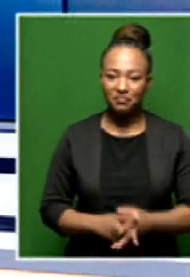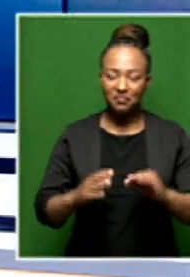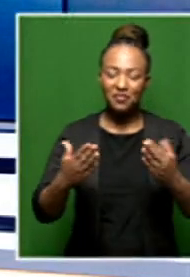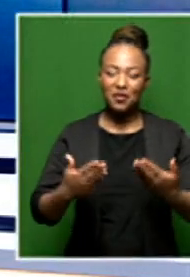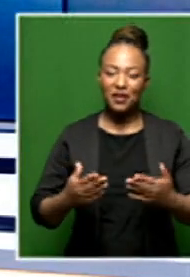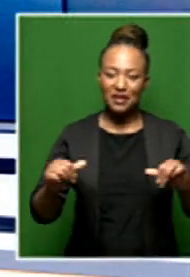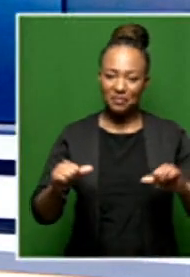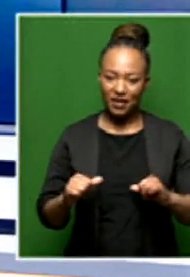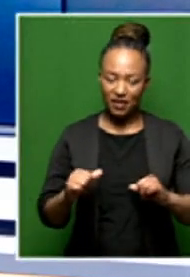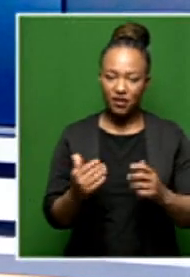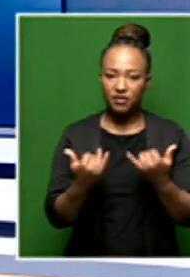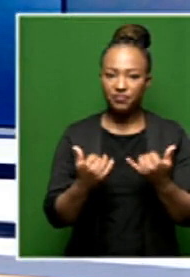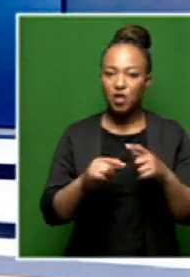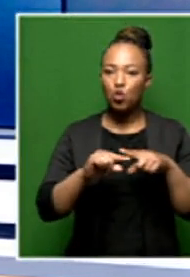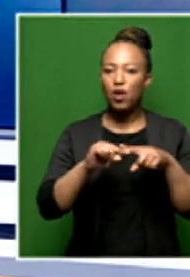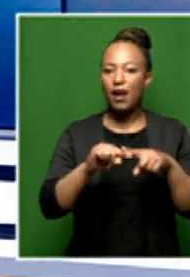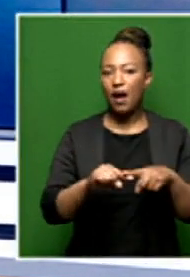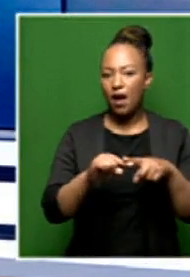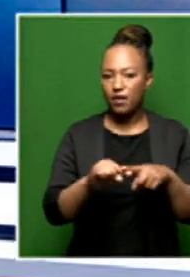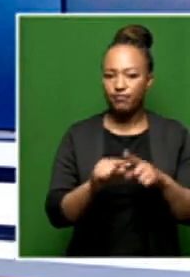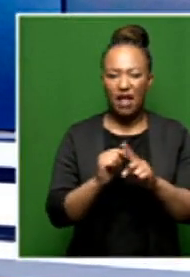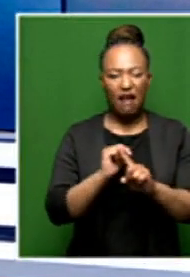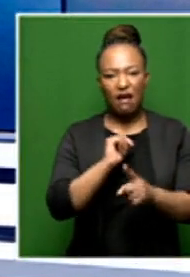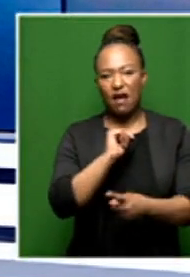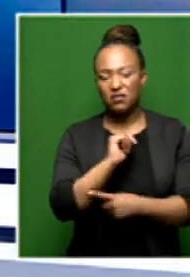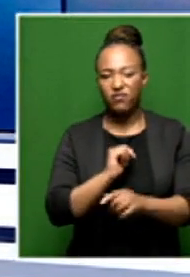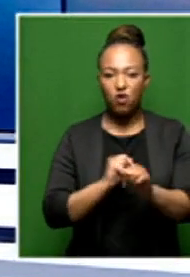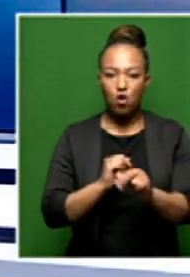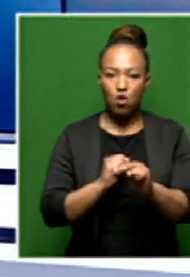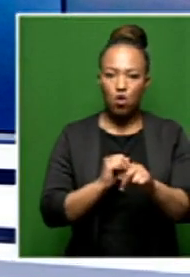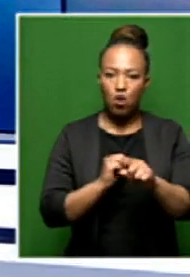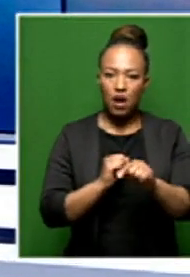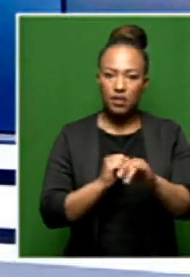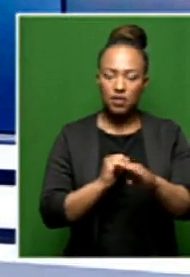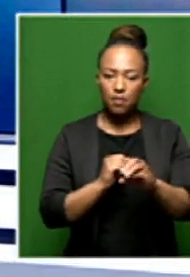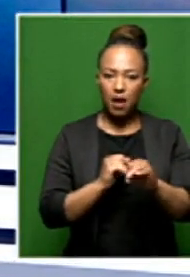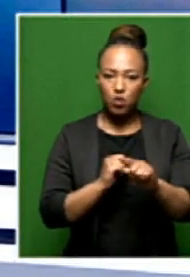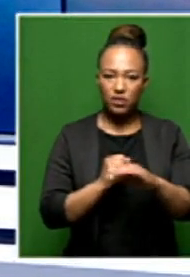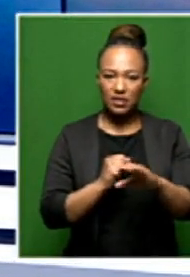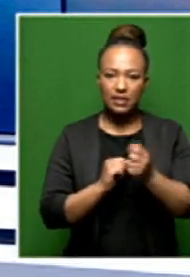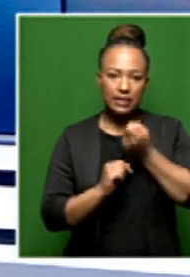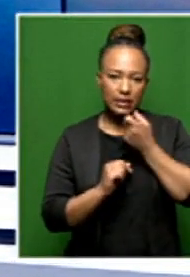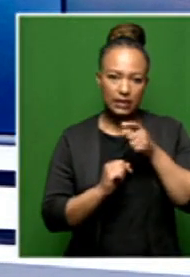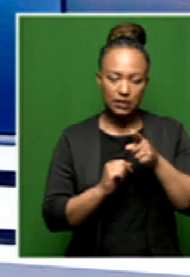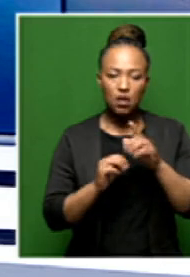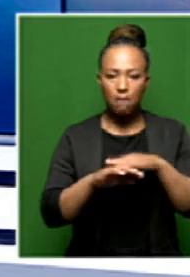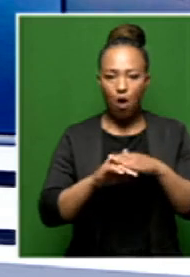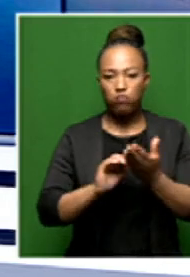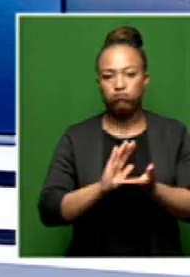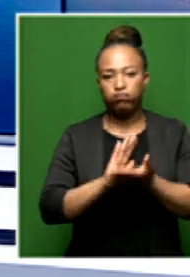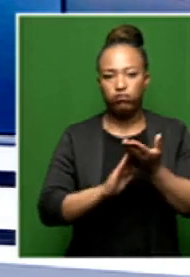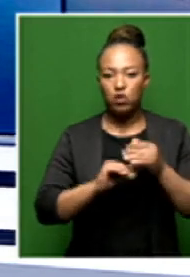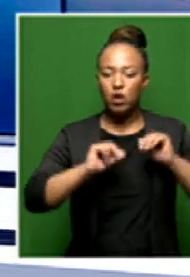Welcome back. Now, reliance on last resort antibiotics is rapidly increasing, and this is according